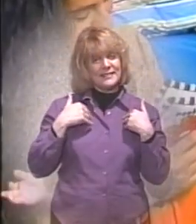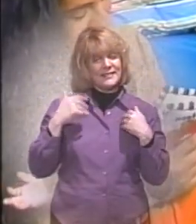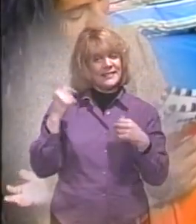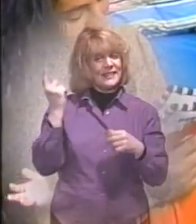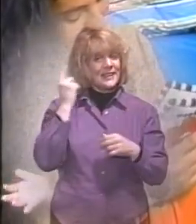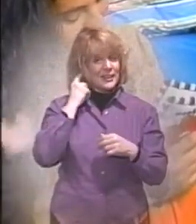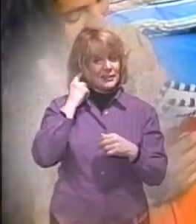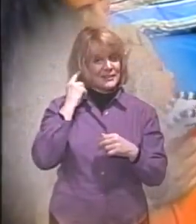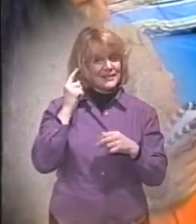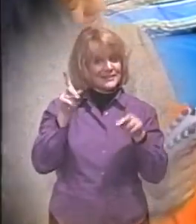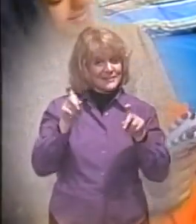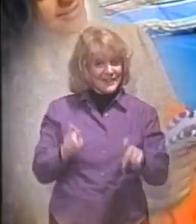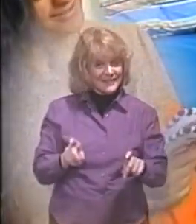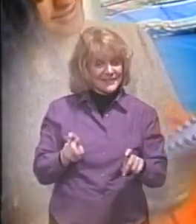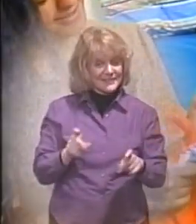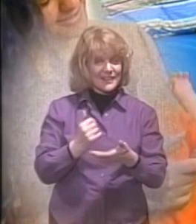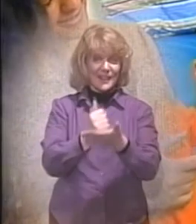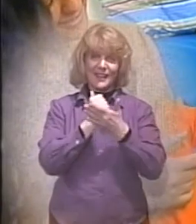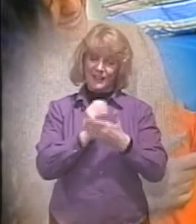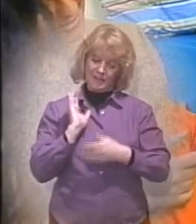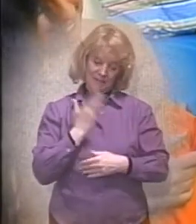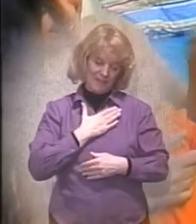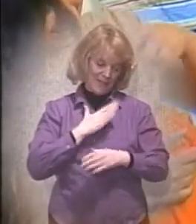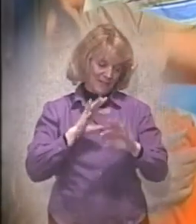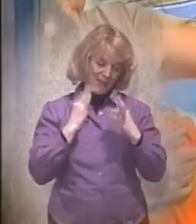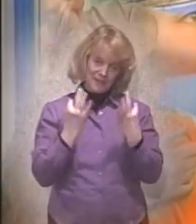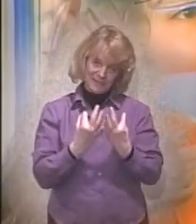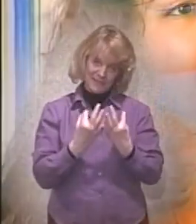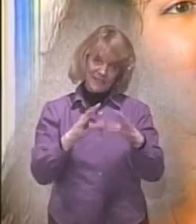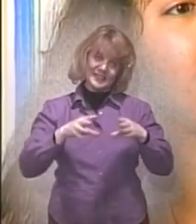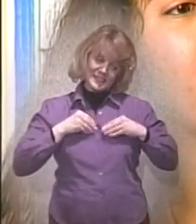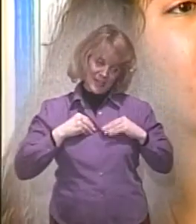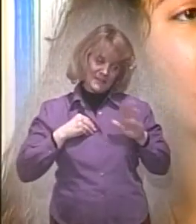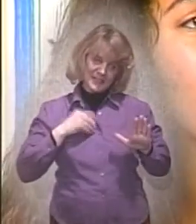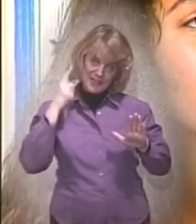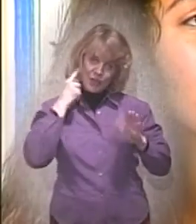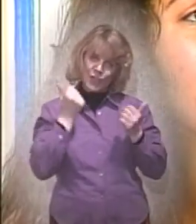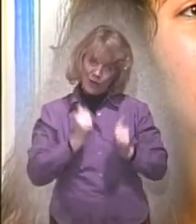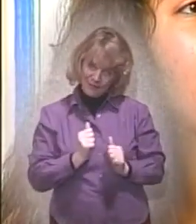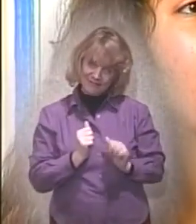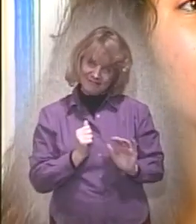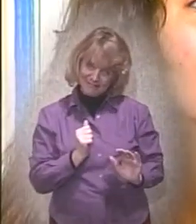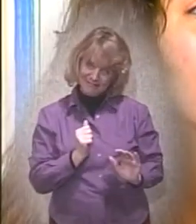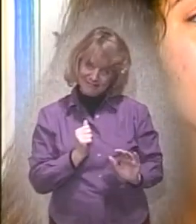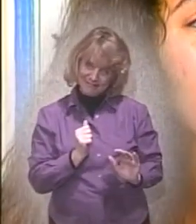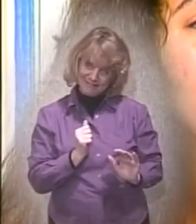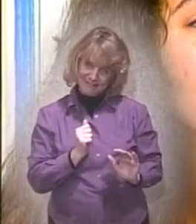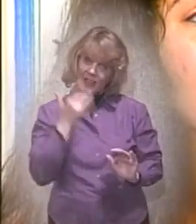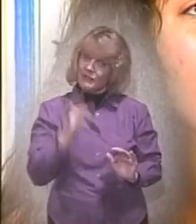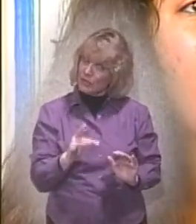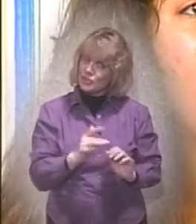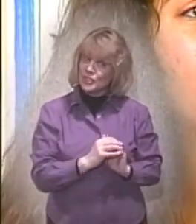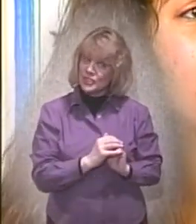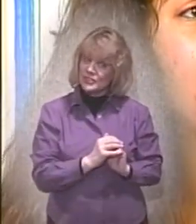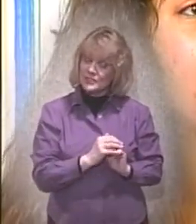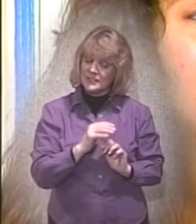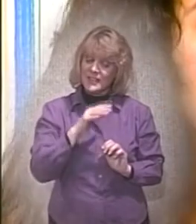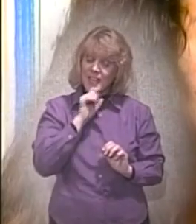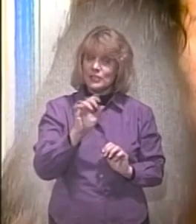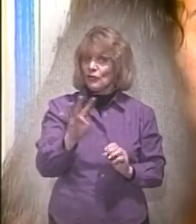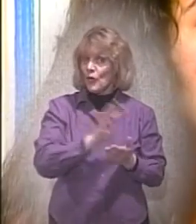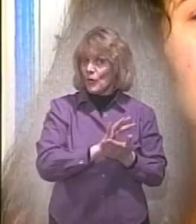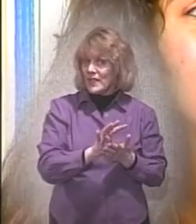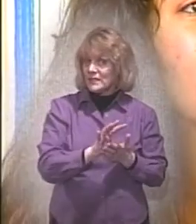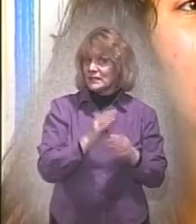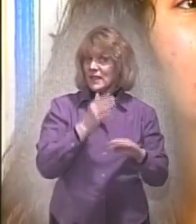it's helped us as a family. We've accepted Nathan's hearing loss, and I'm very fortunate that at 4 weeks of age, after seeing an